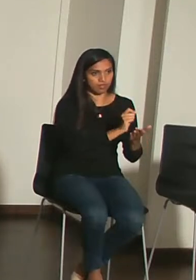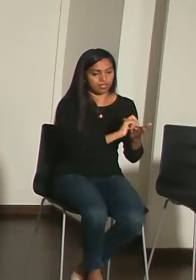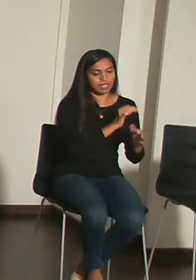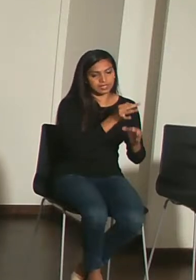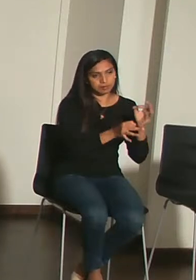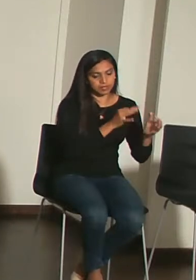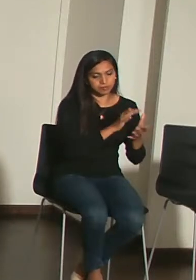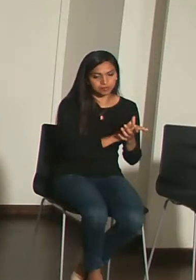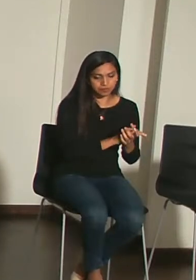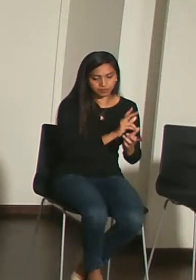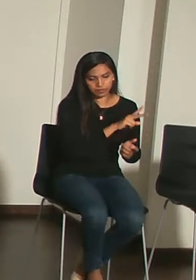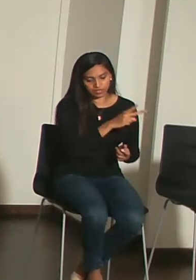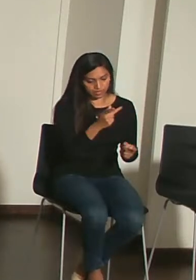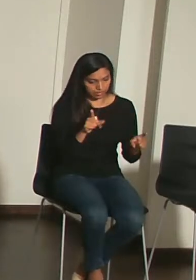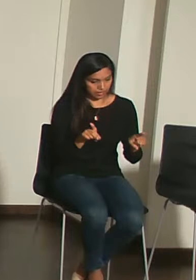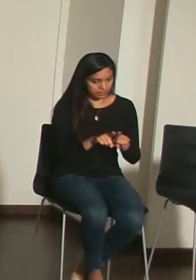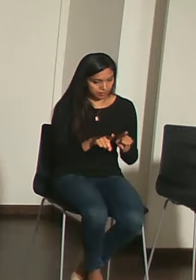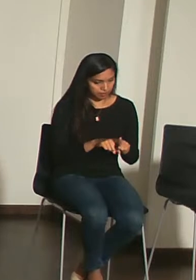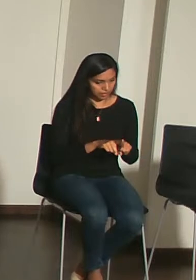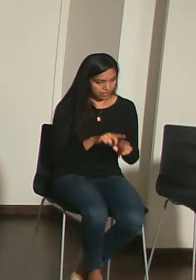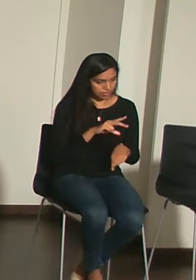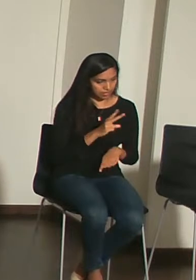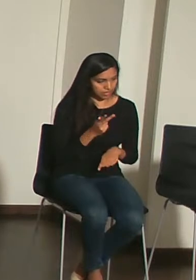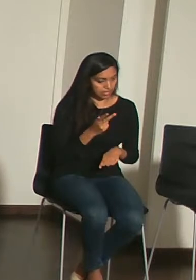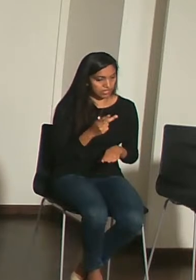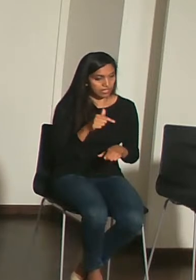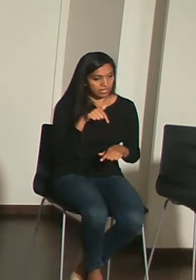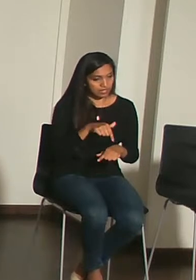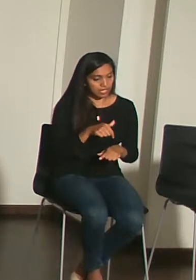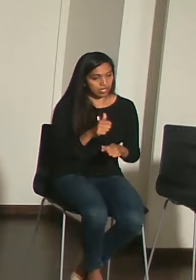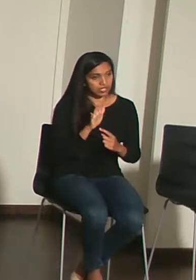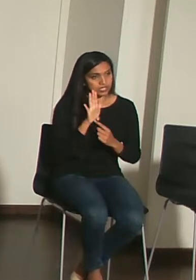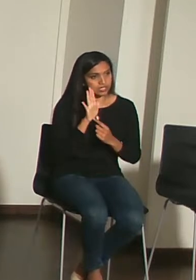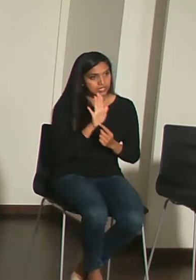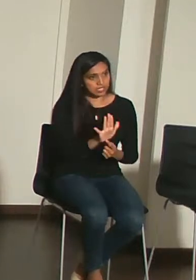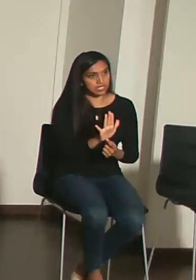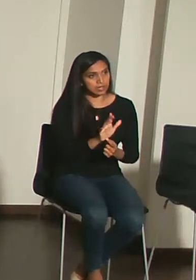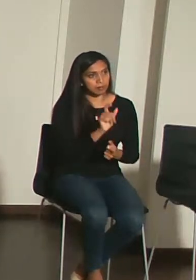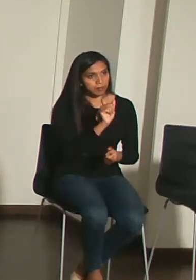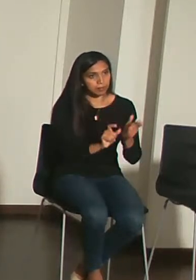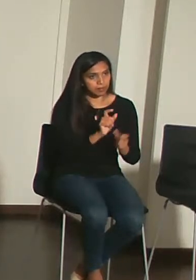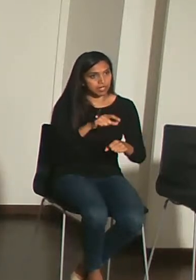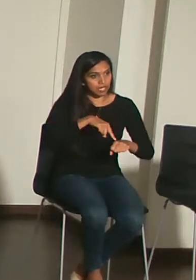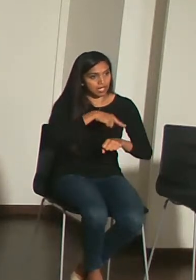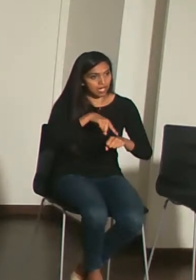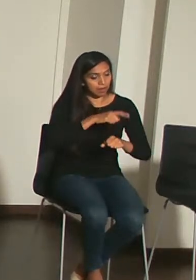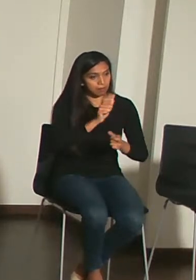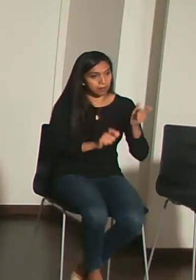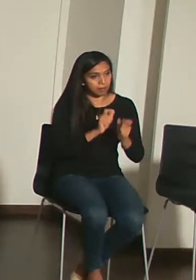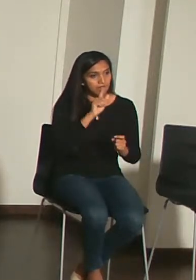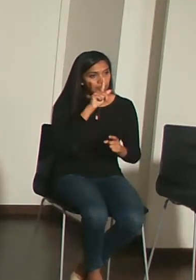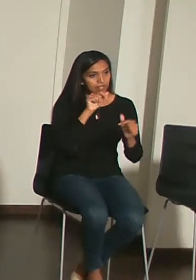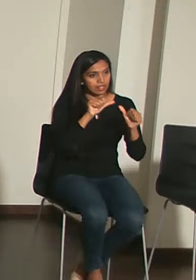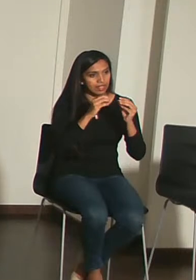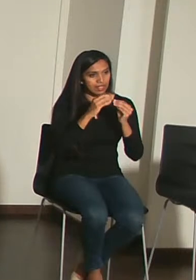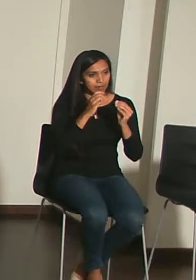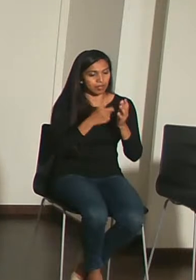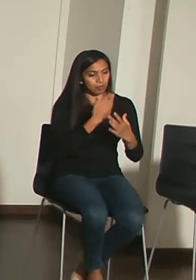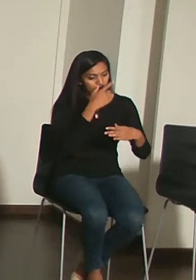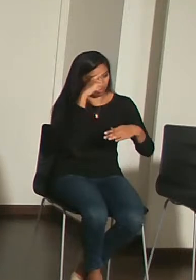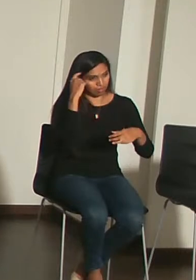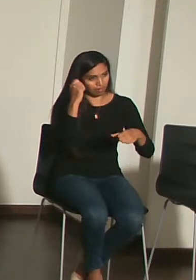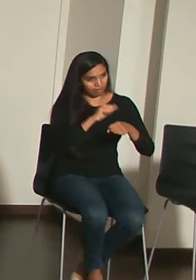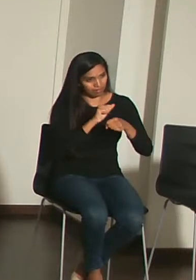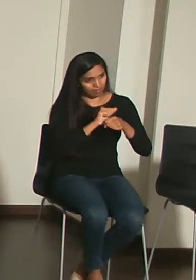at craft groups, and we just spoke about how today visibilizing the labor by saying so many hours of labor have gone into the production of this